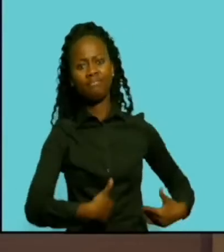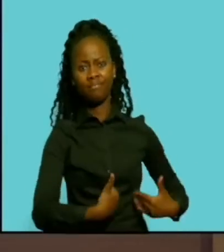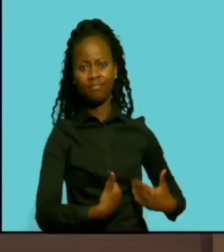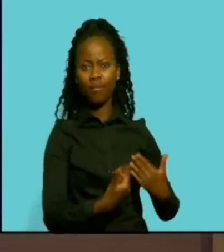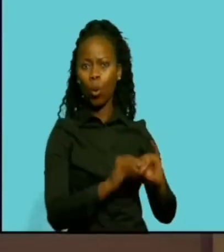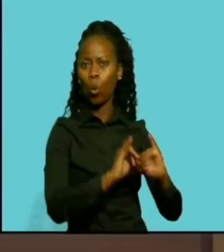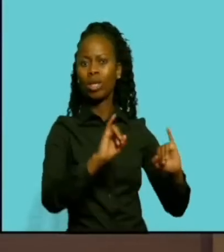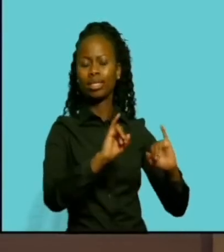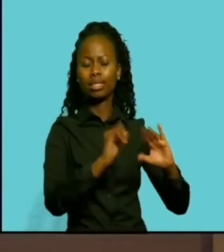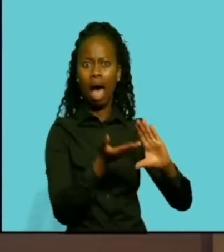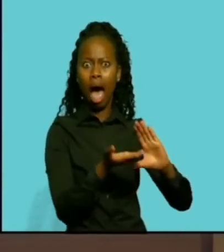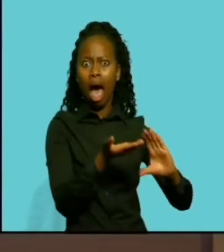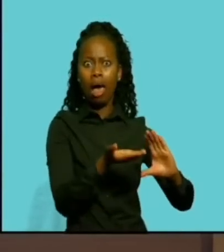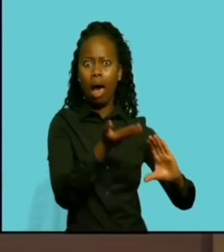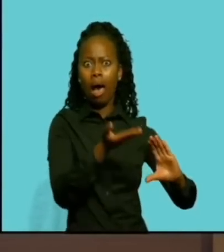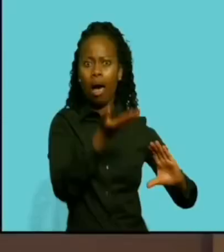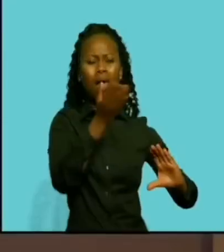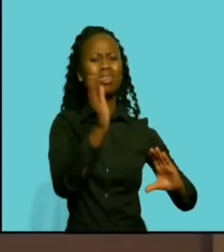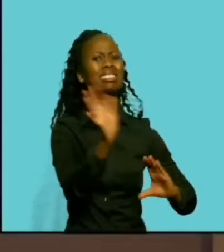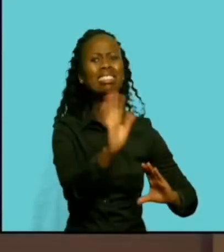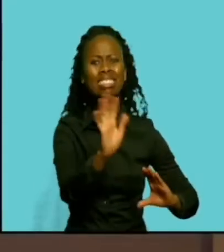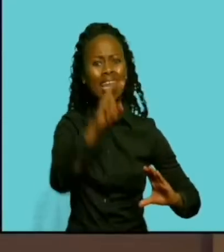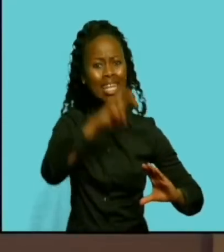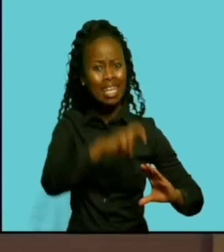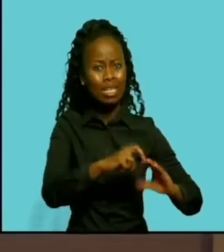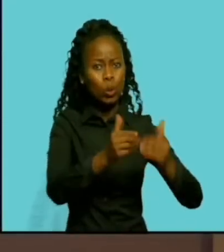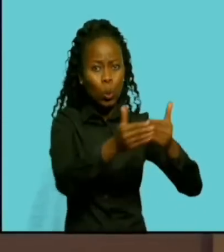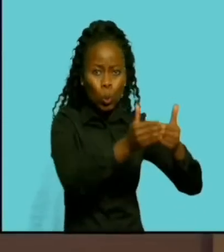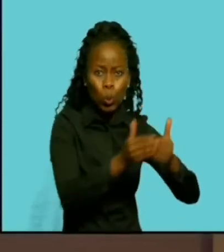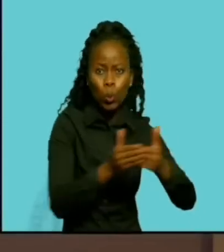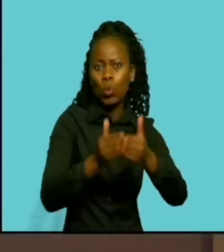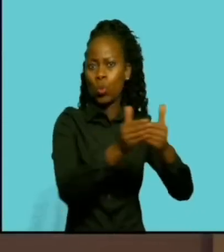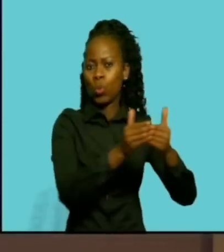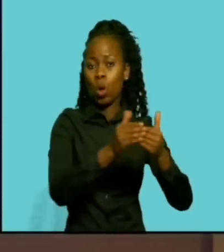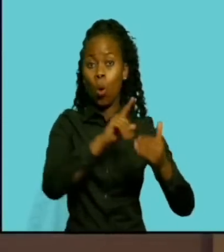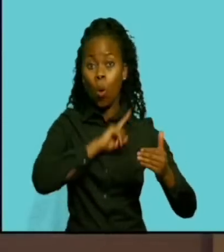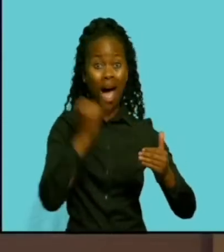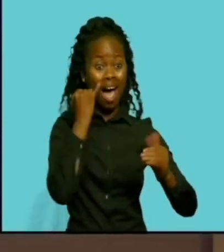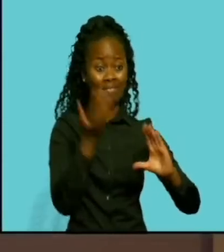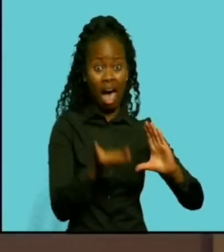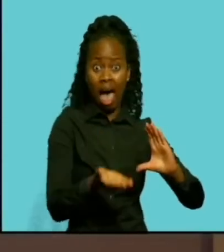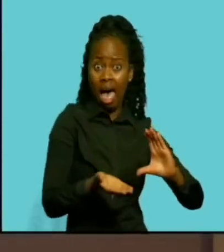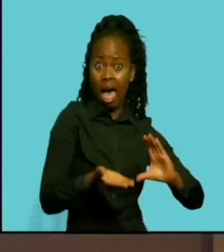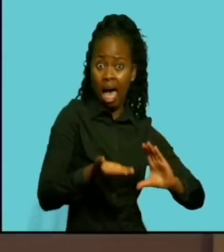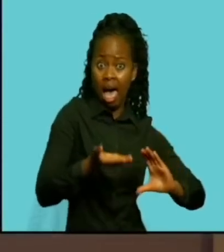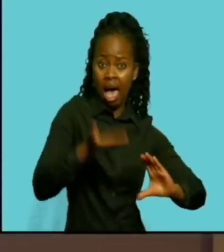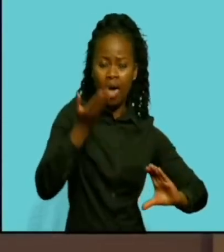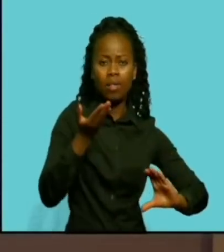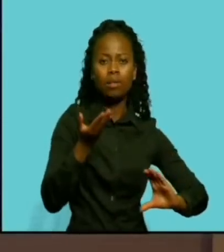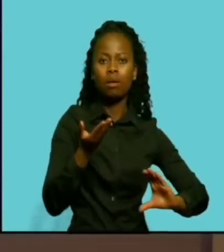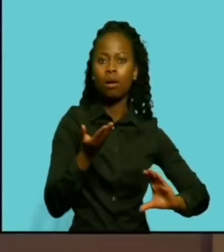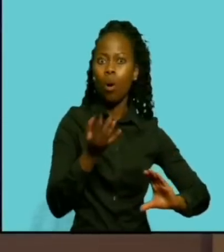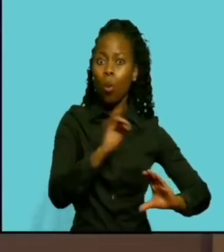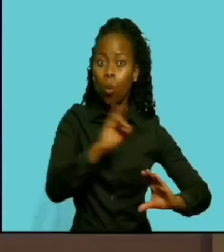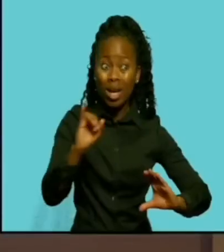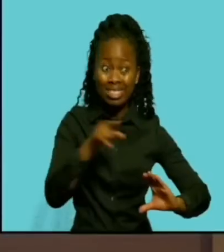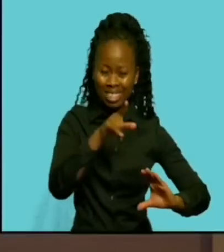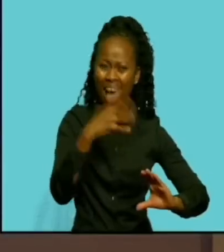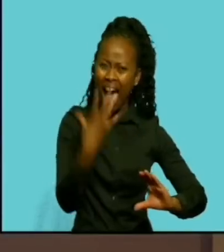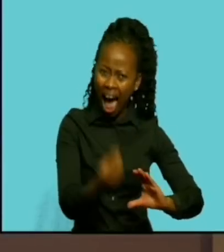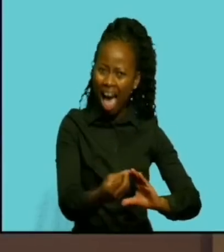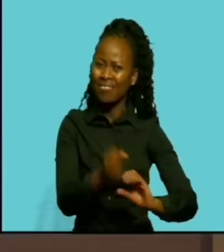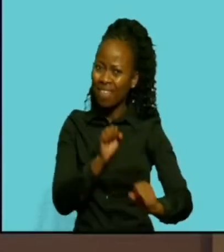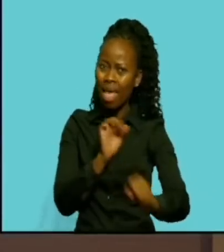the cost of bringing inflation from those high levels to the levels that are consistent with price stability have got significant